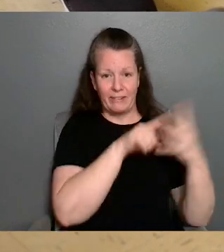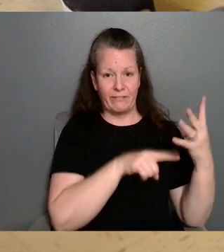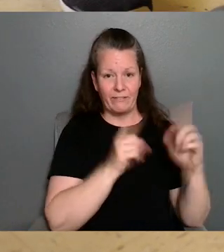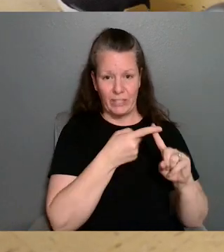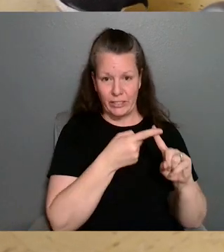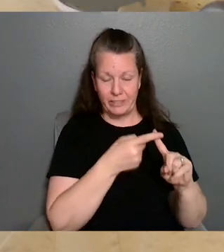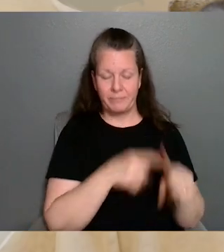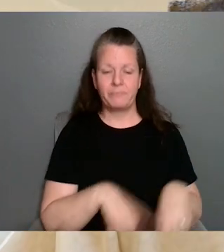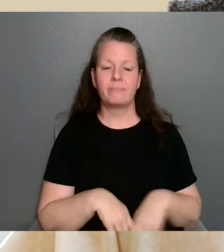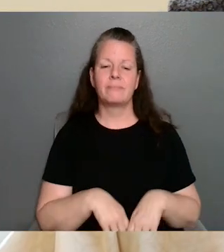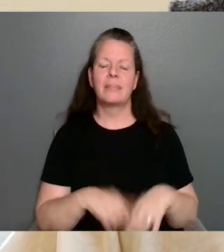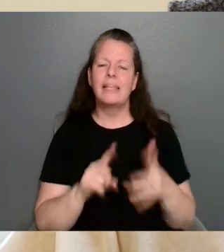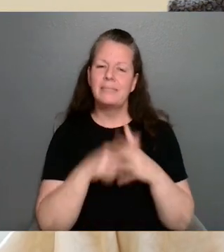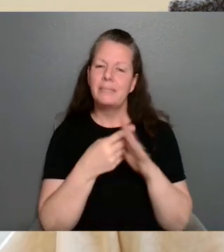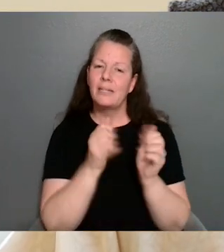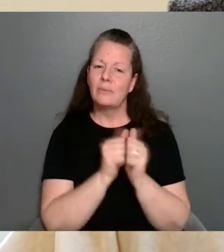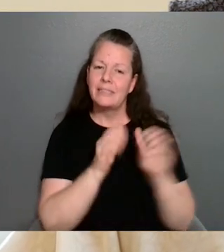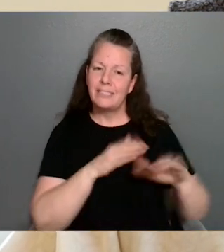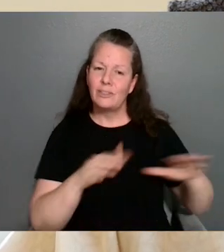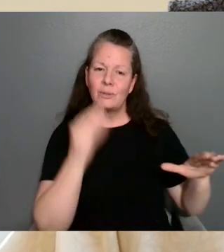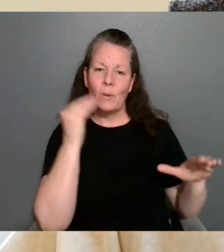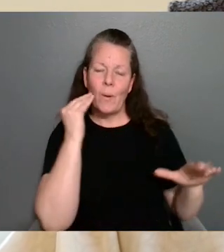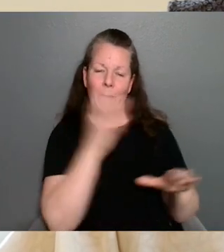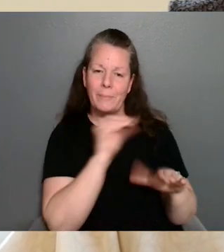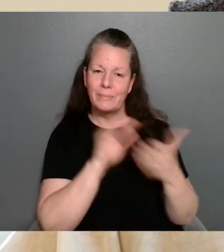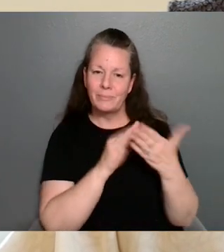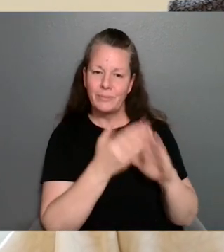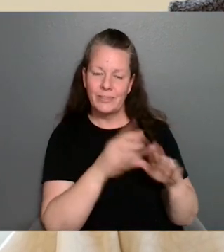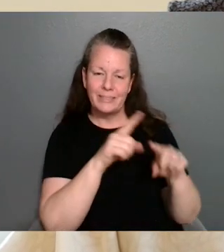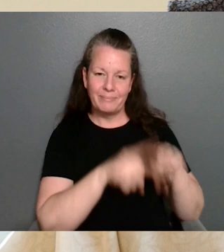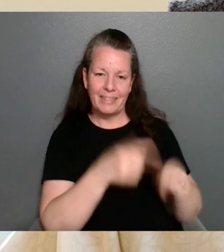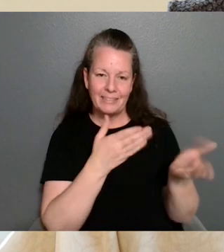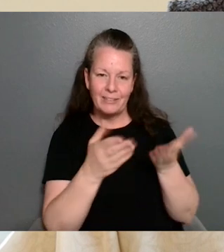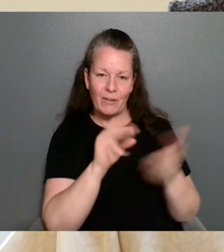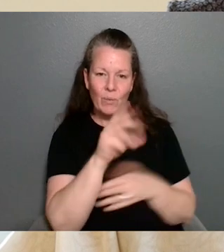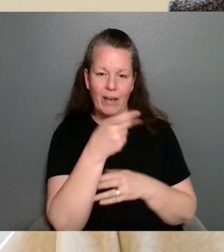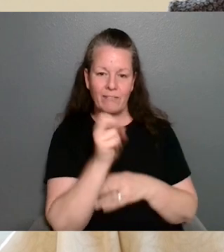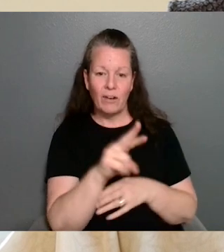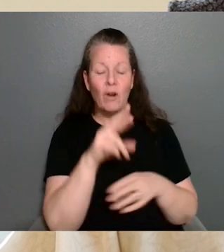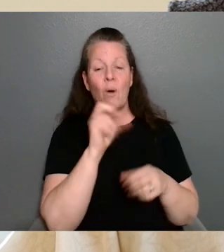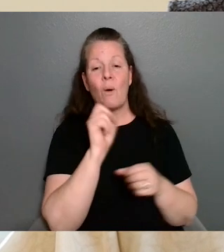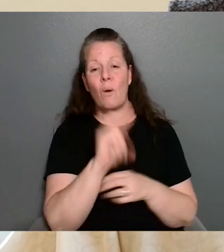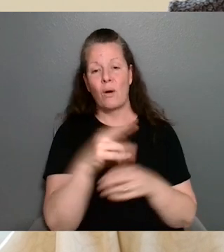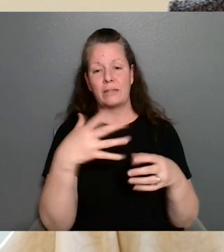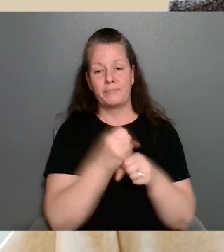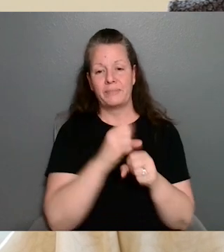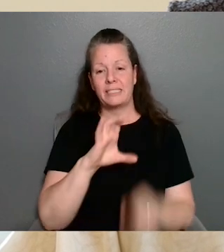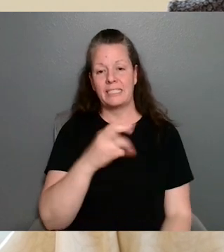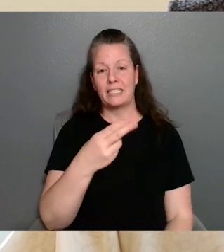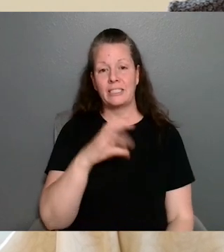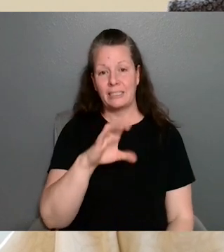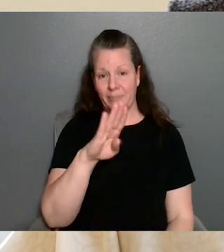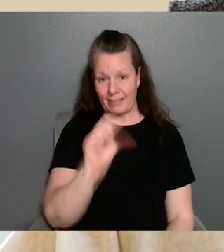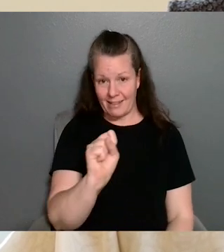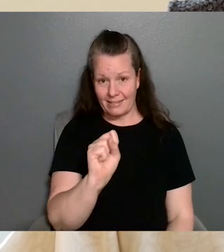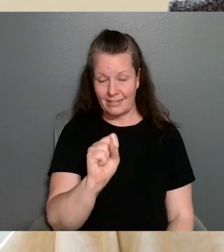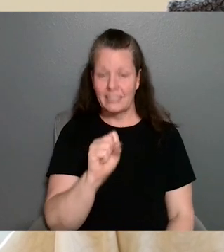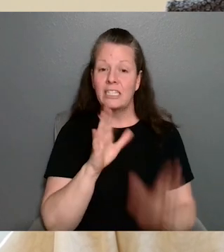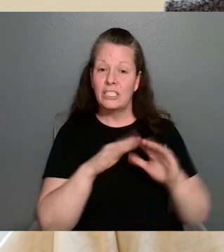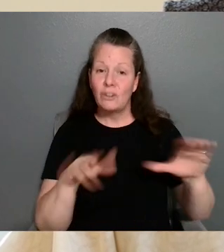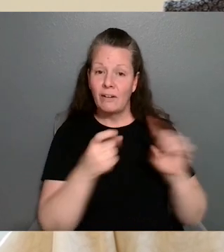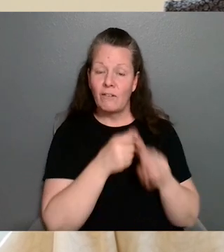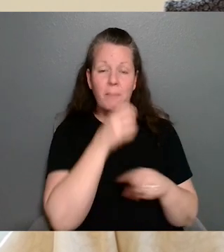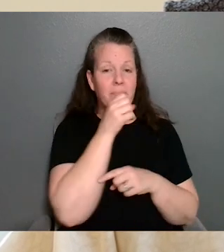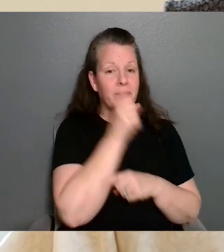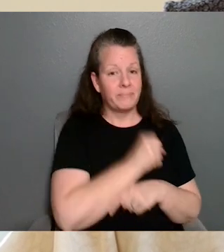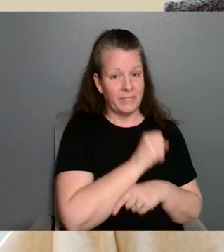children first. Let's begin with the Children's Home and Community-Based Services Waiver, or CHCBS.